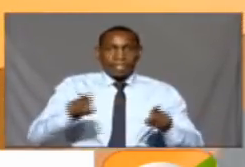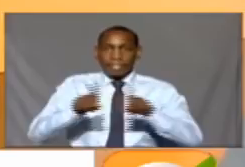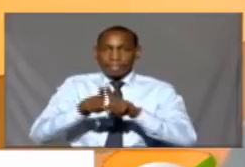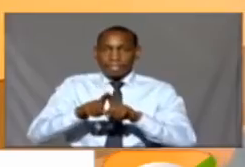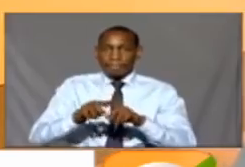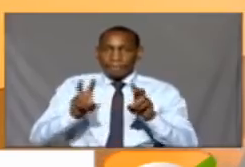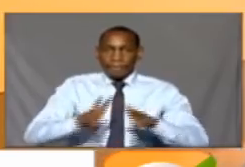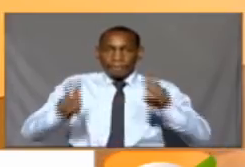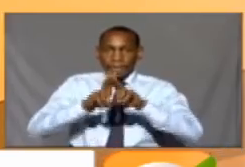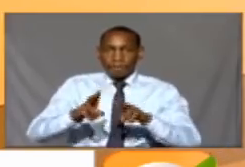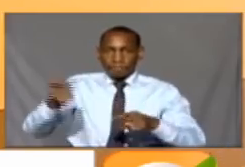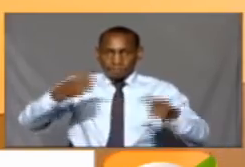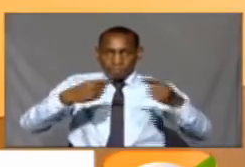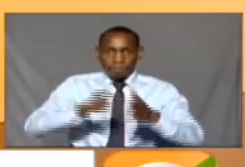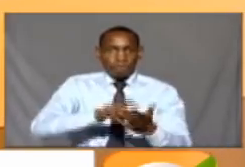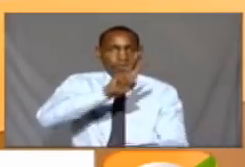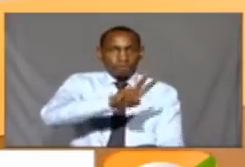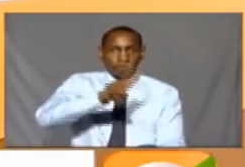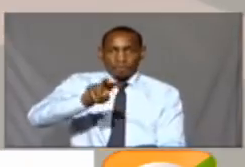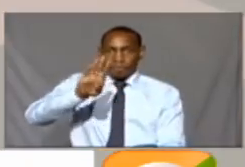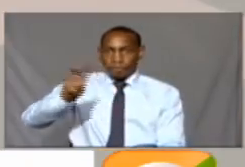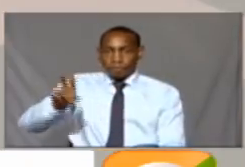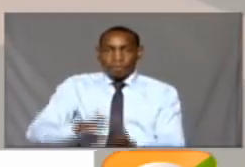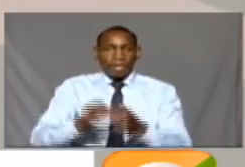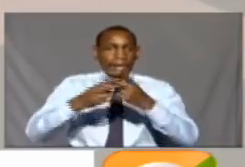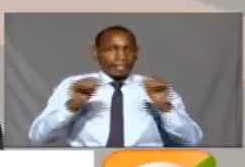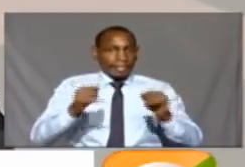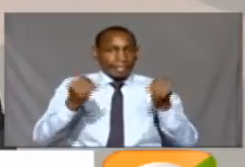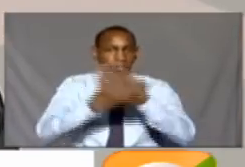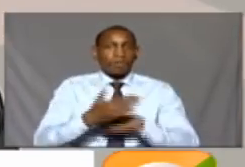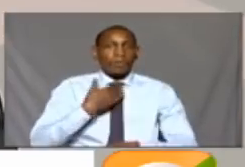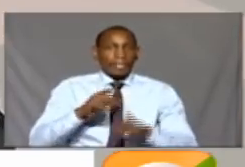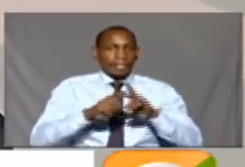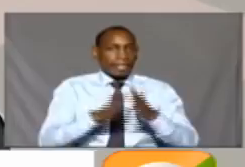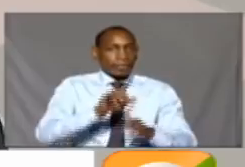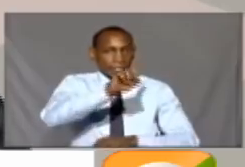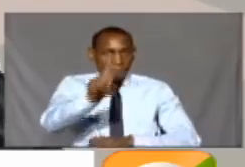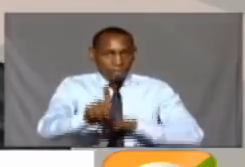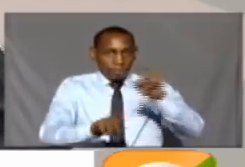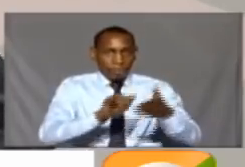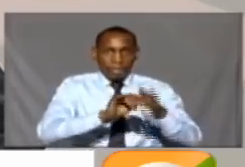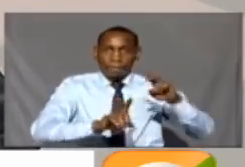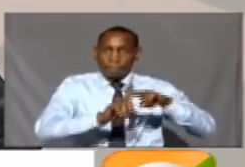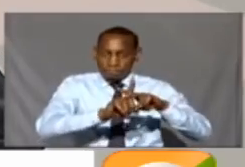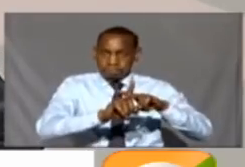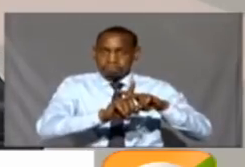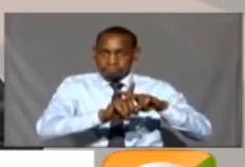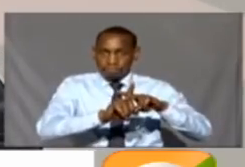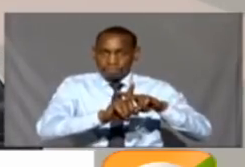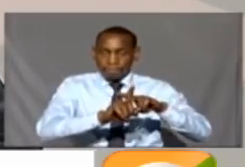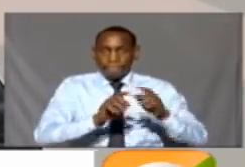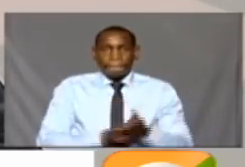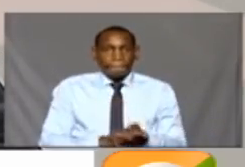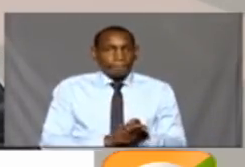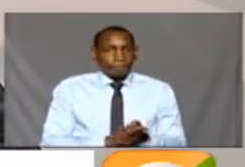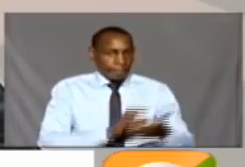feedback. 2242 is the SMS line. The hashtag is Newsnight. And I want to start with some questions that really seem to be popping up, Senator. Yes.